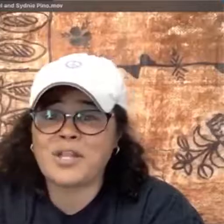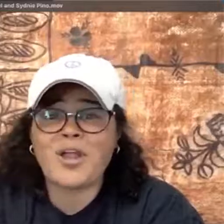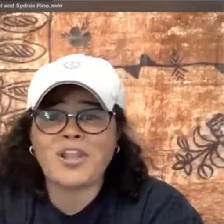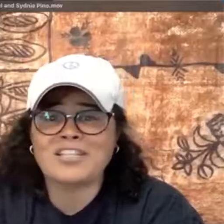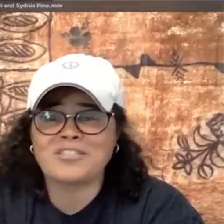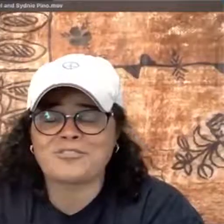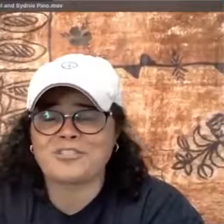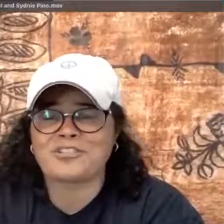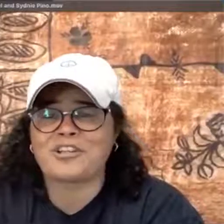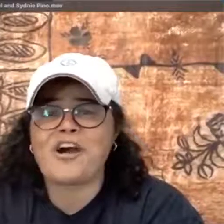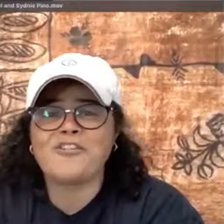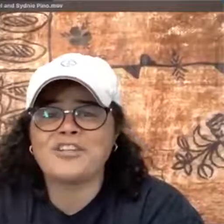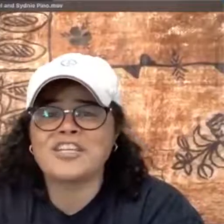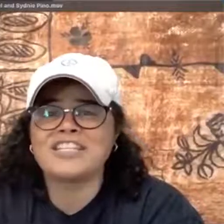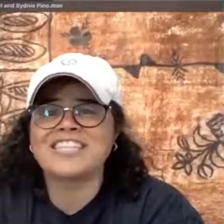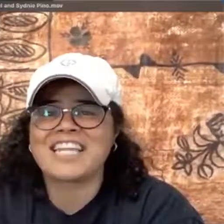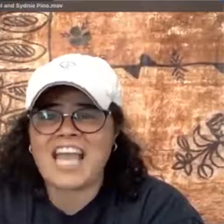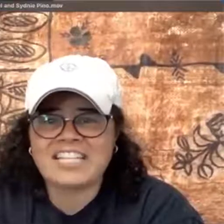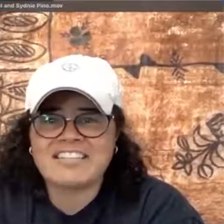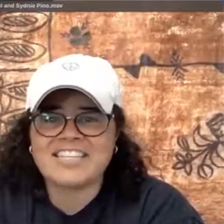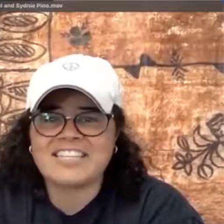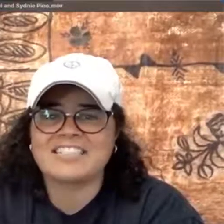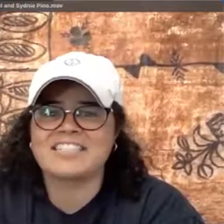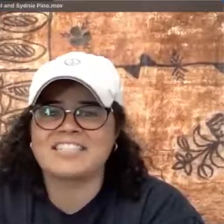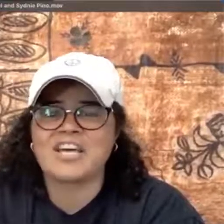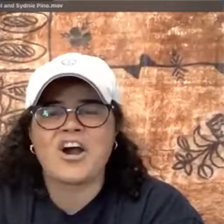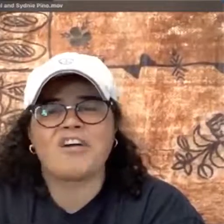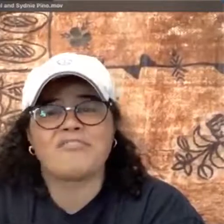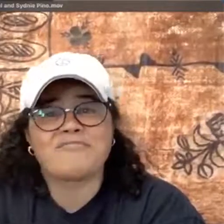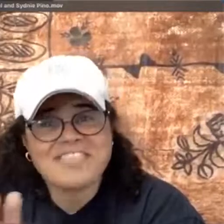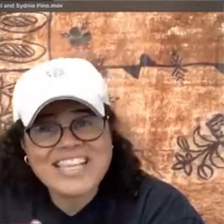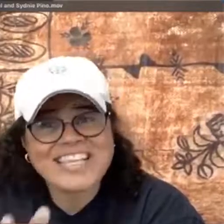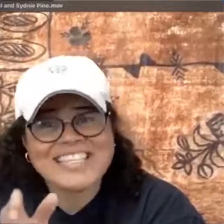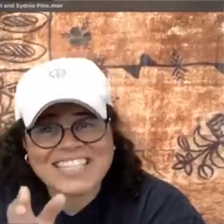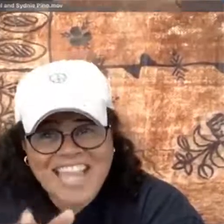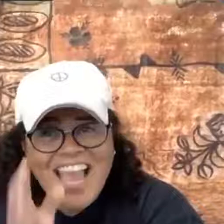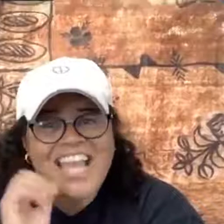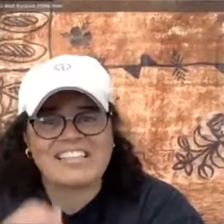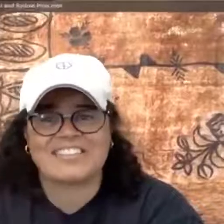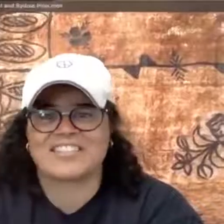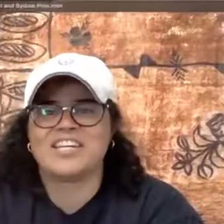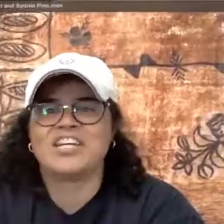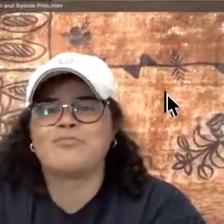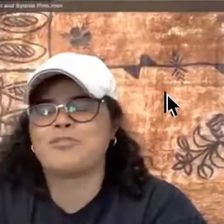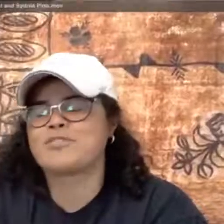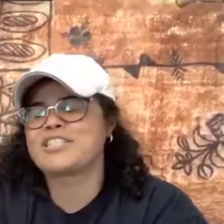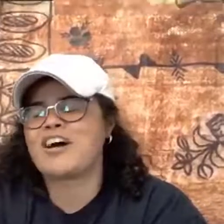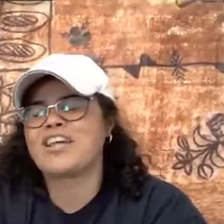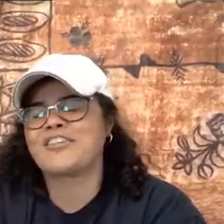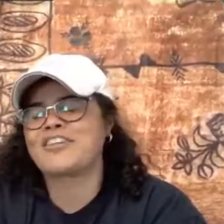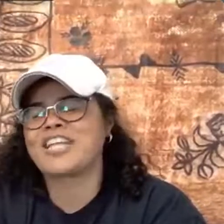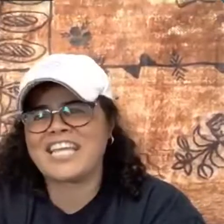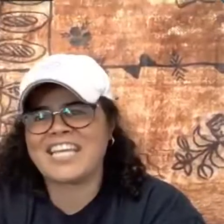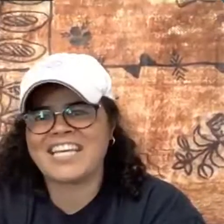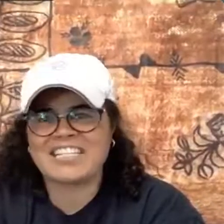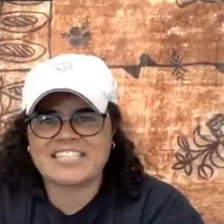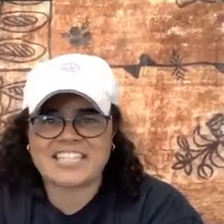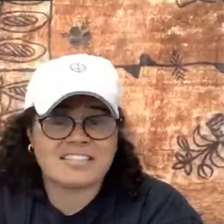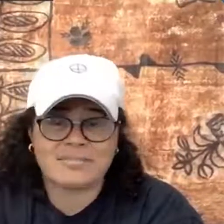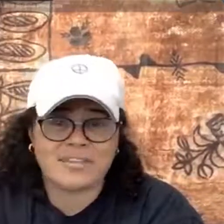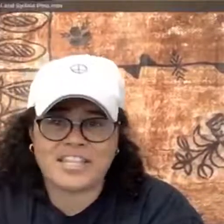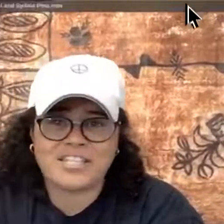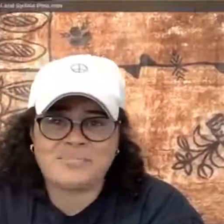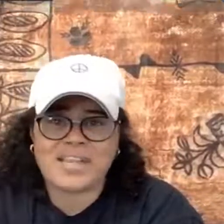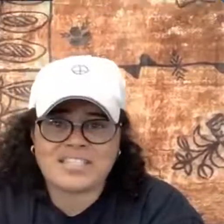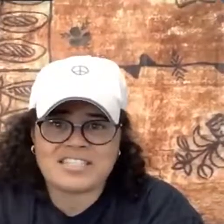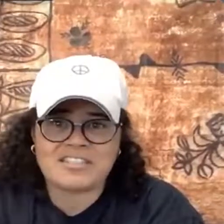to acknowledge traditional owners and ancestors of these lands we reside on here in